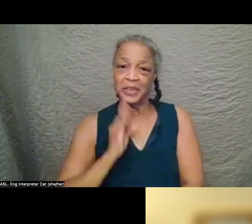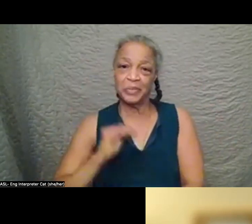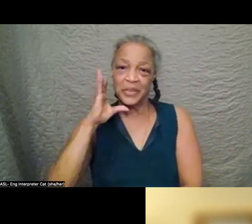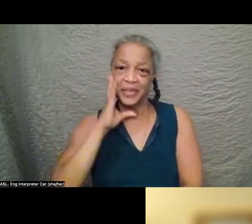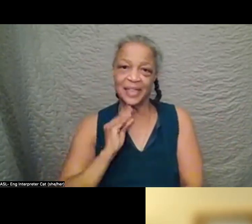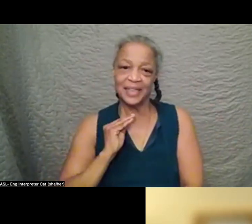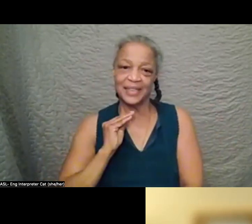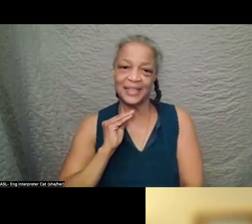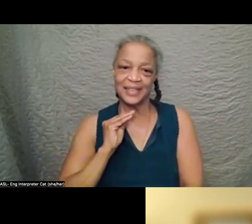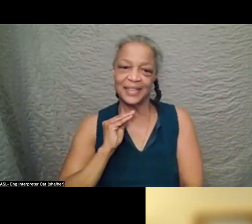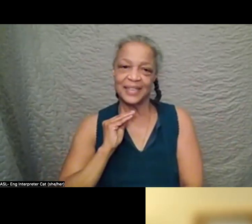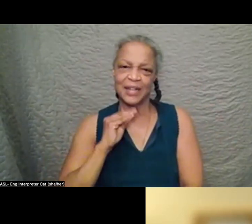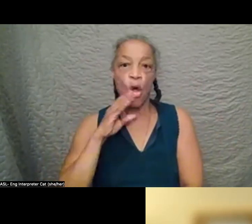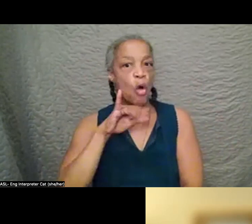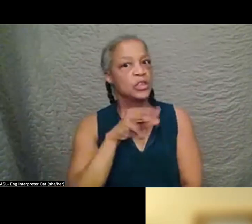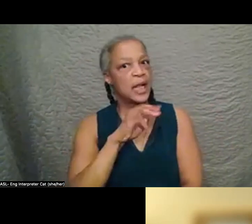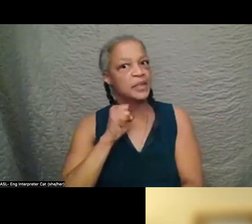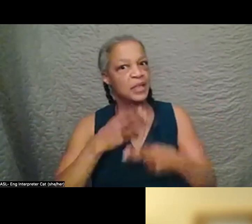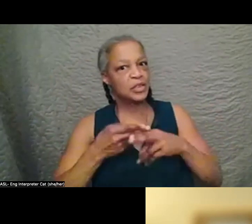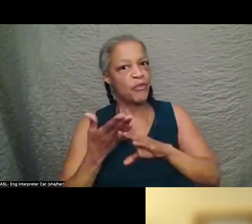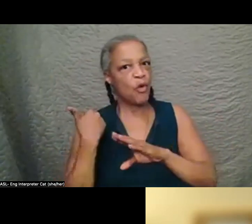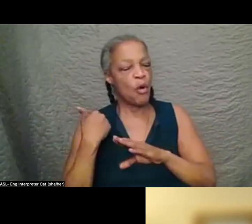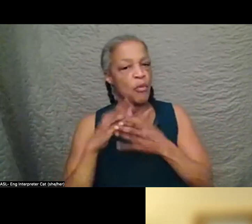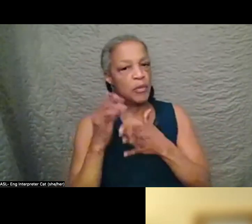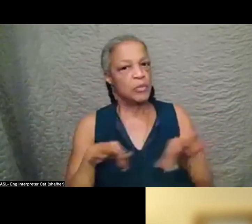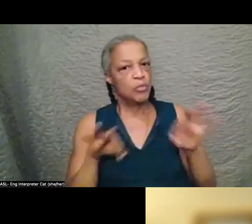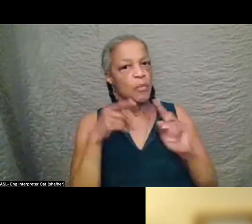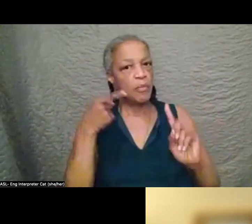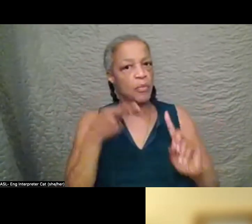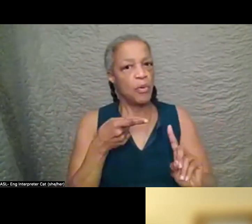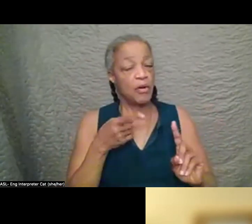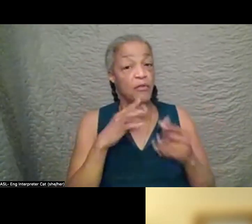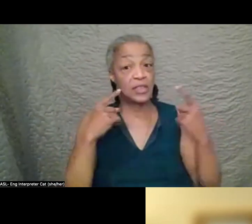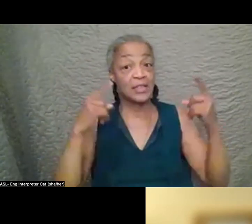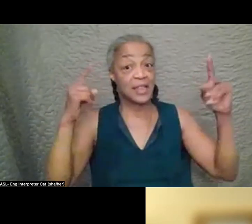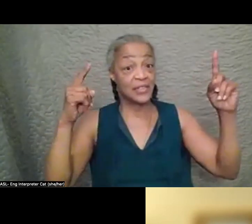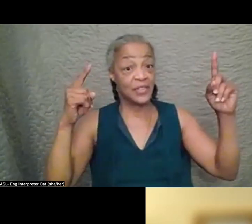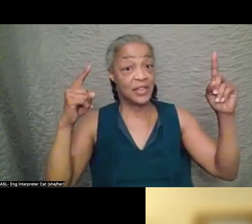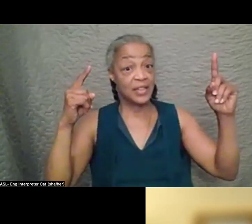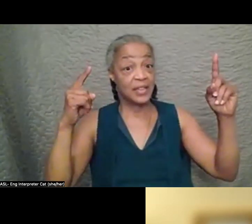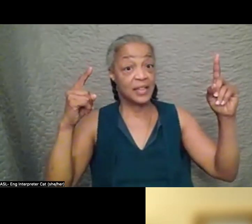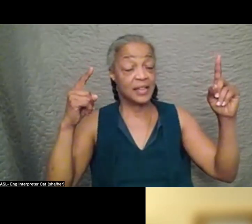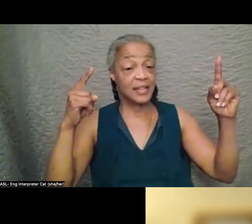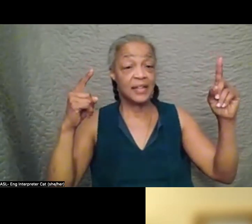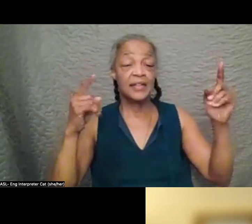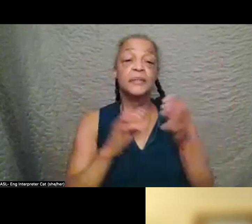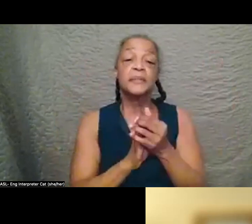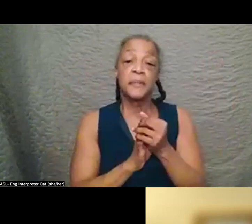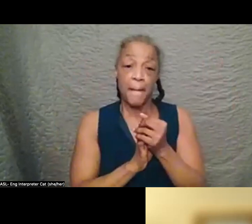Also, James brought it up earlier as like one of the key points in like in success in fending off the attacks in Illinois is